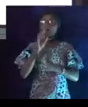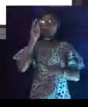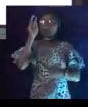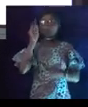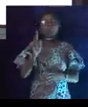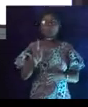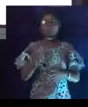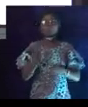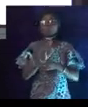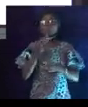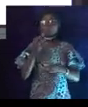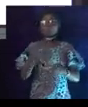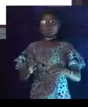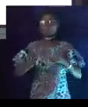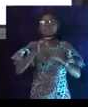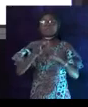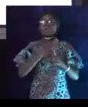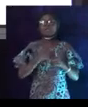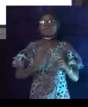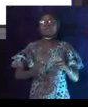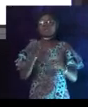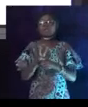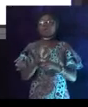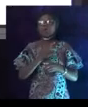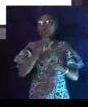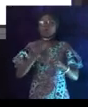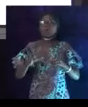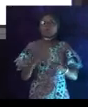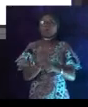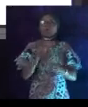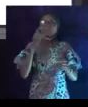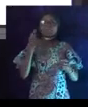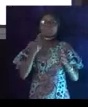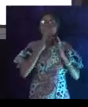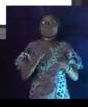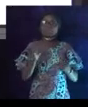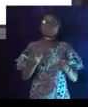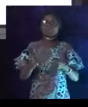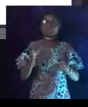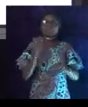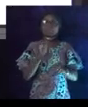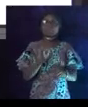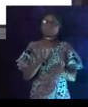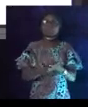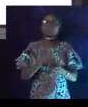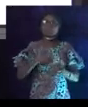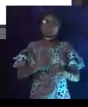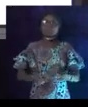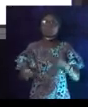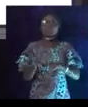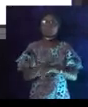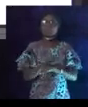the answer together. Let's go. We will begin by writing the equation that connects Fahrenheit